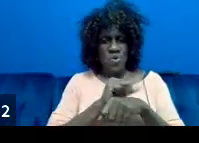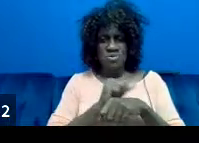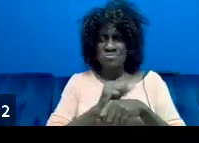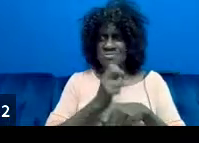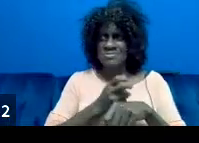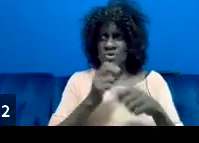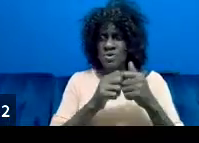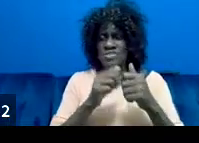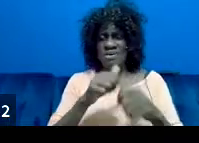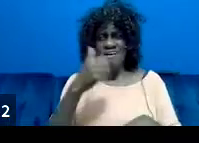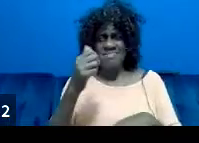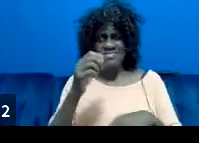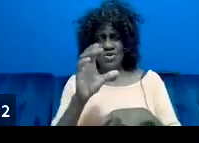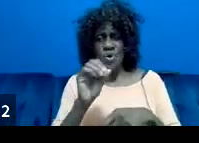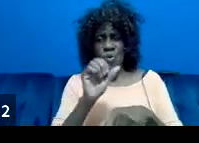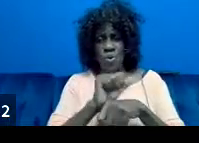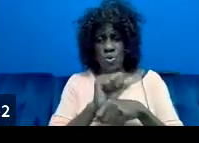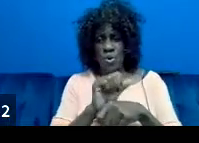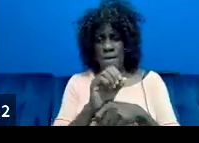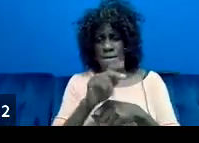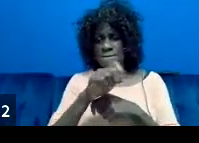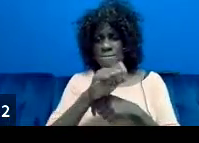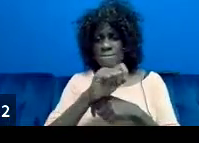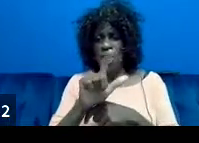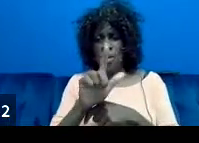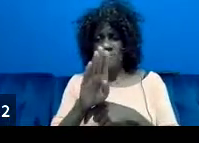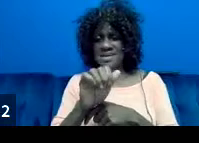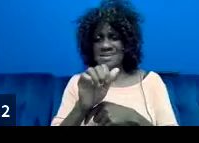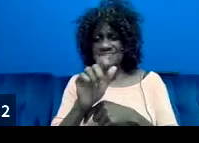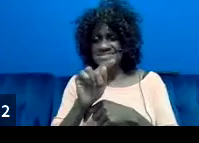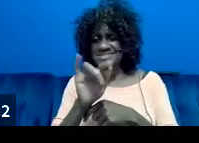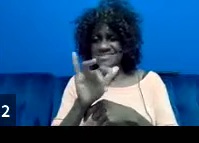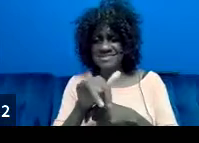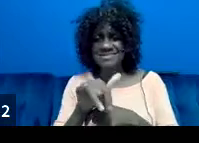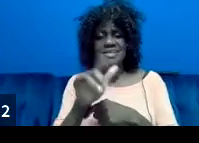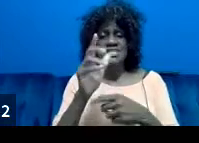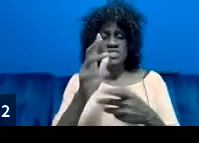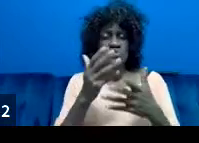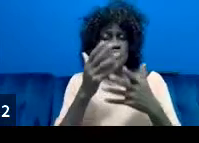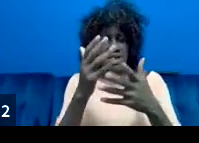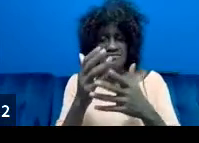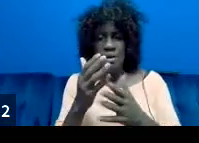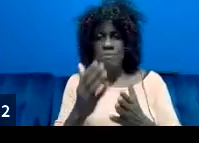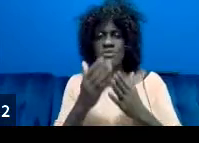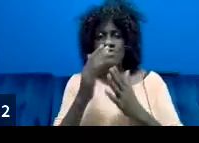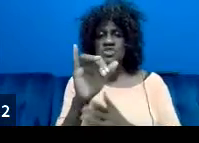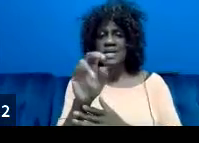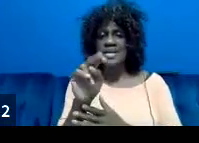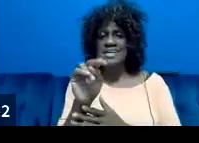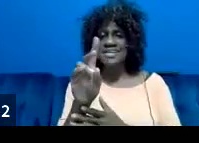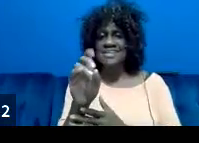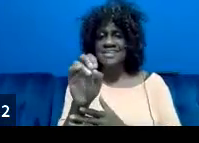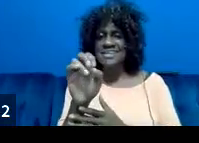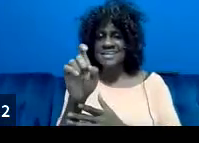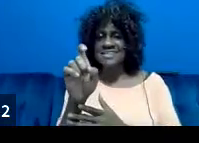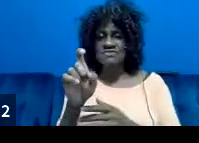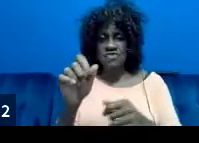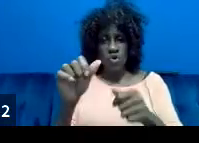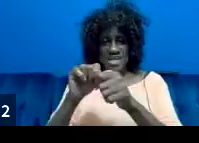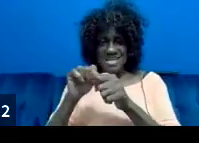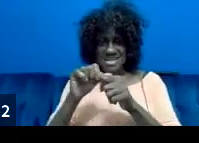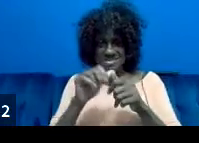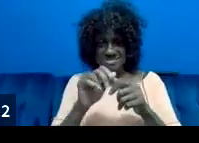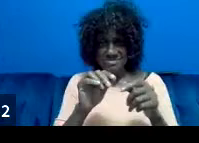with a former colleague of mine, Paul Beatty, to develop what we call provisional indexes for each of the recreation facilities. And so at the very